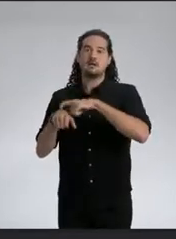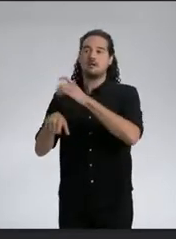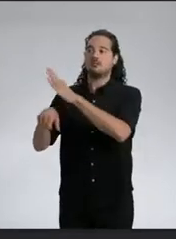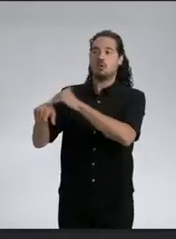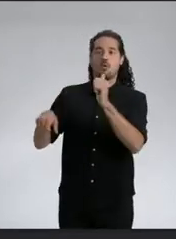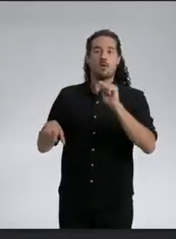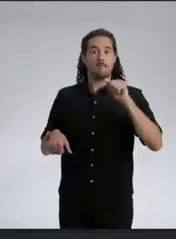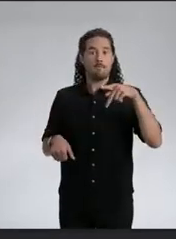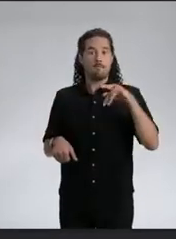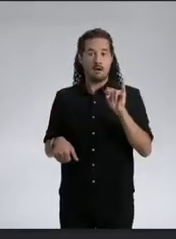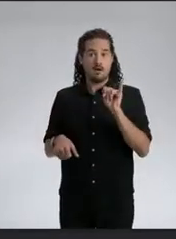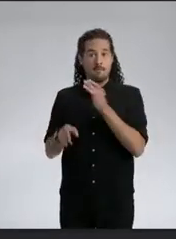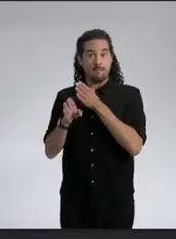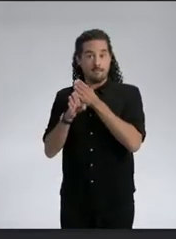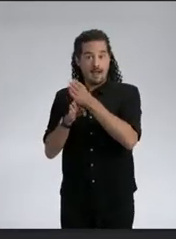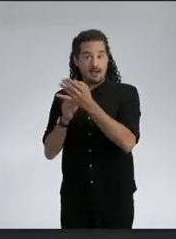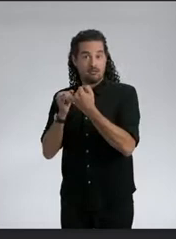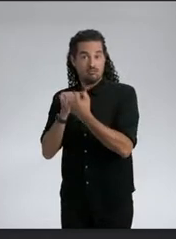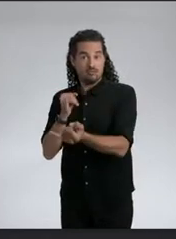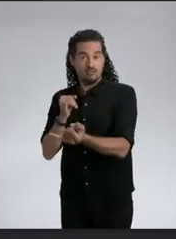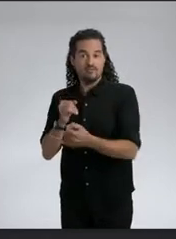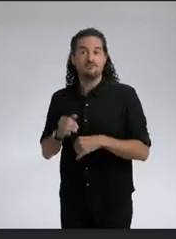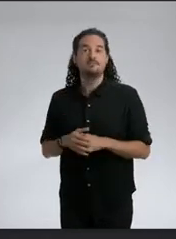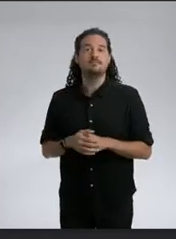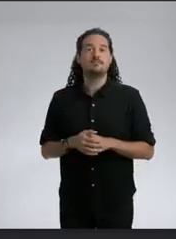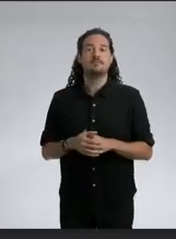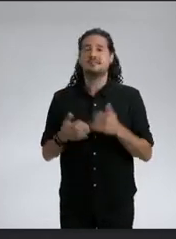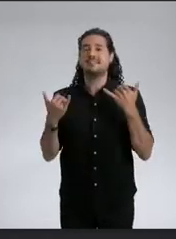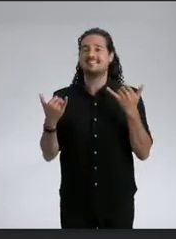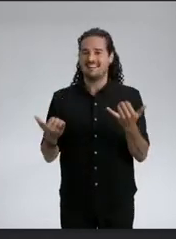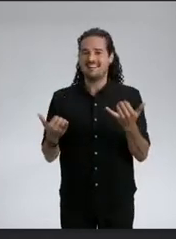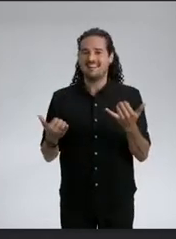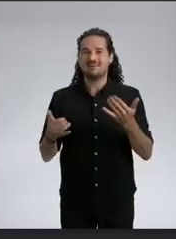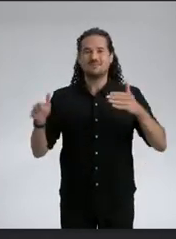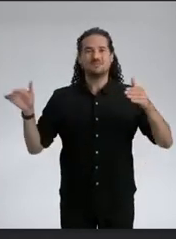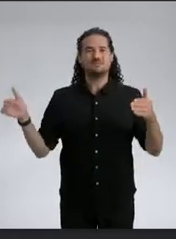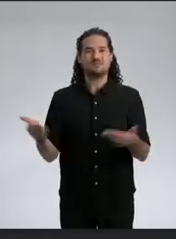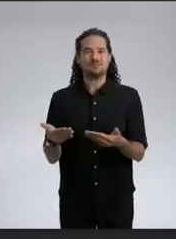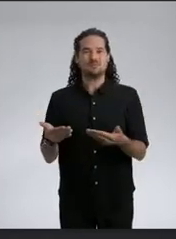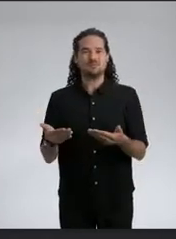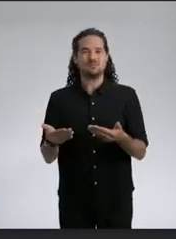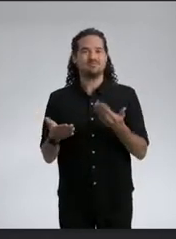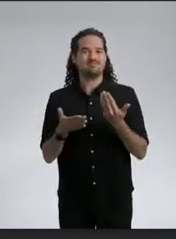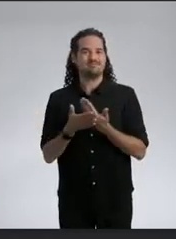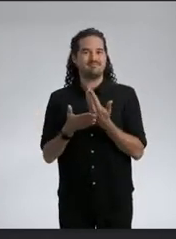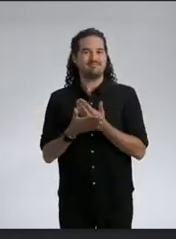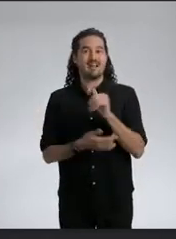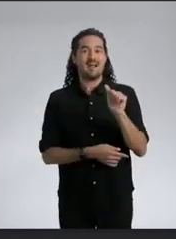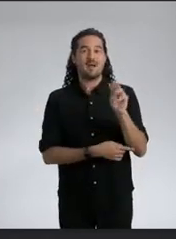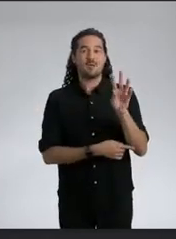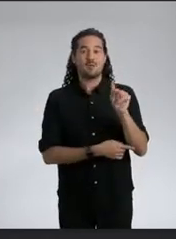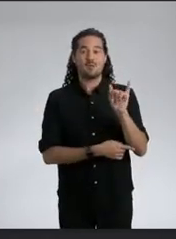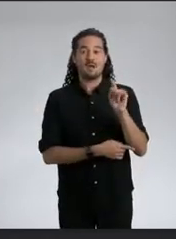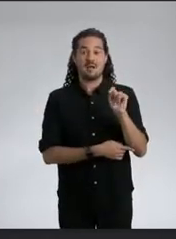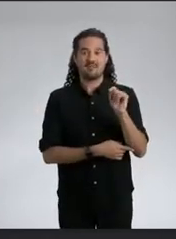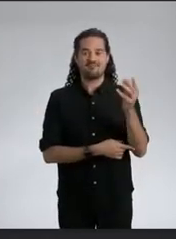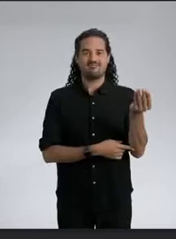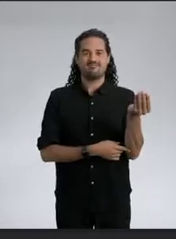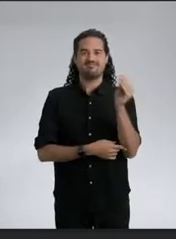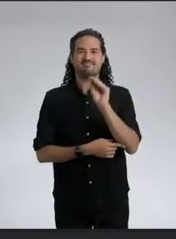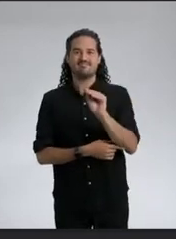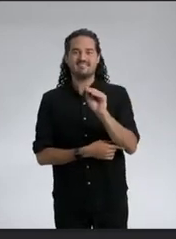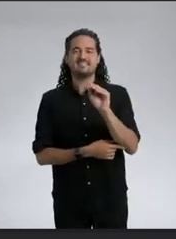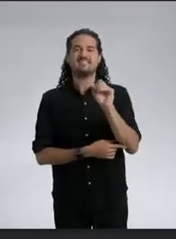main thread. Now, we're introducing a way to state that an API is always run on the main